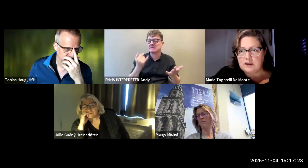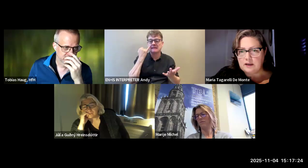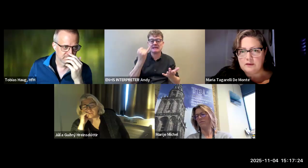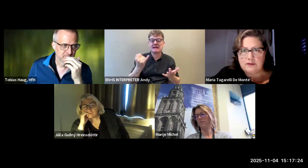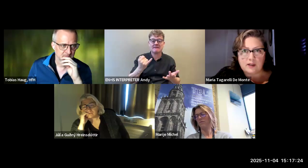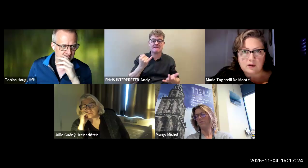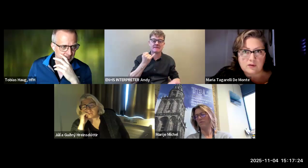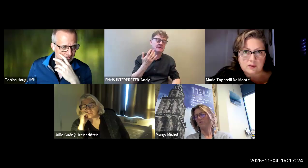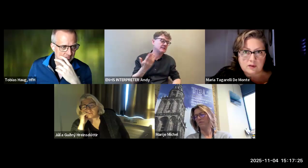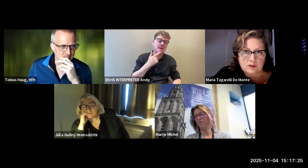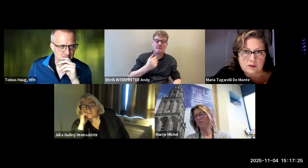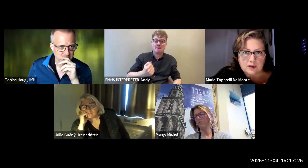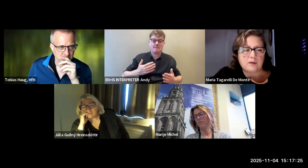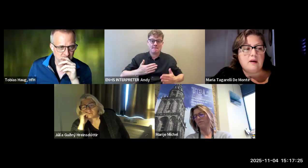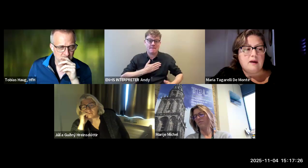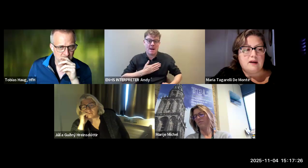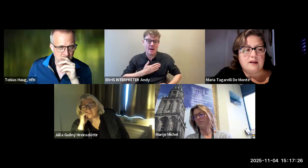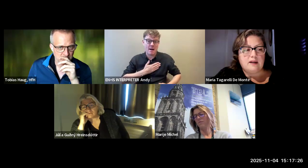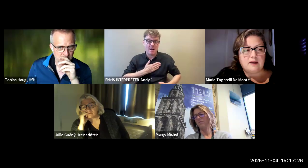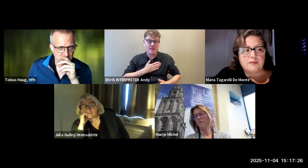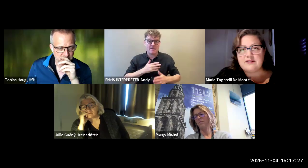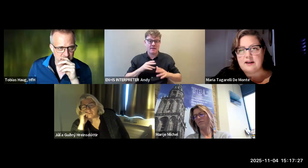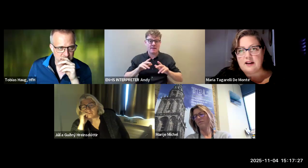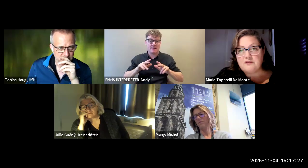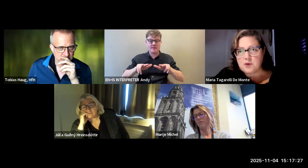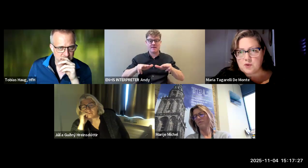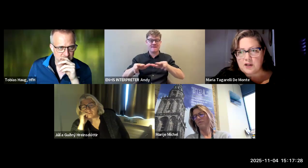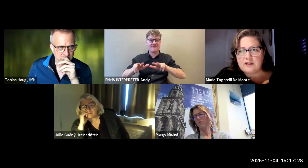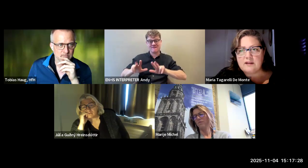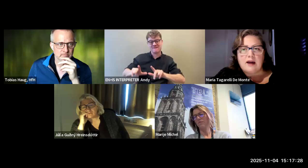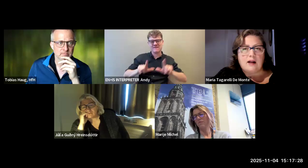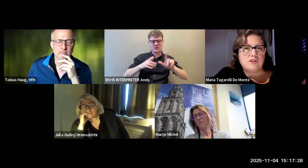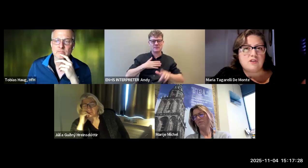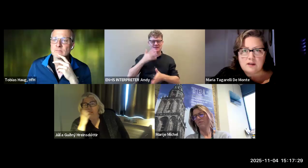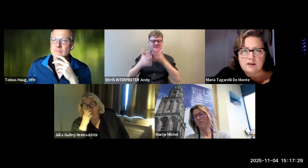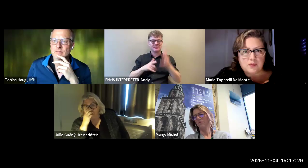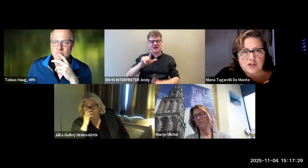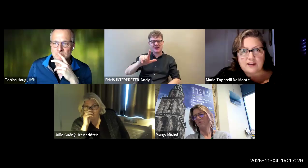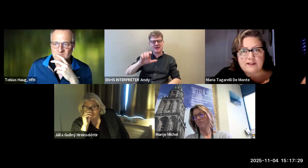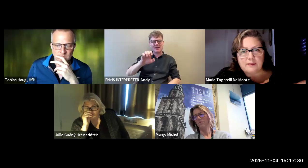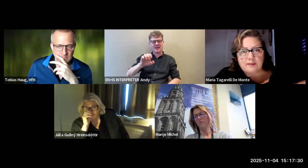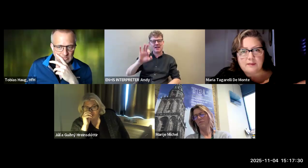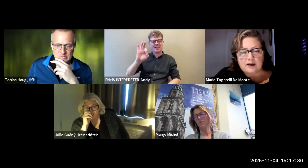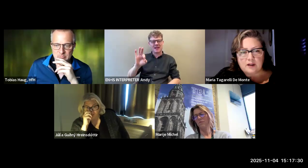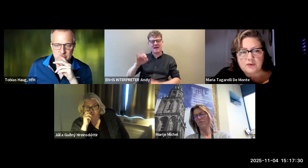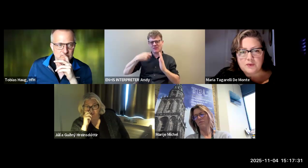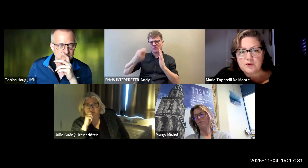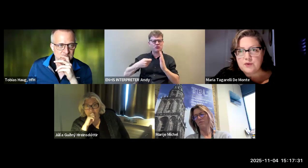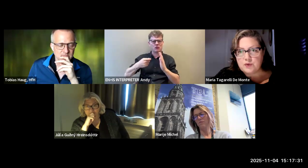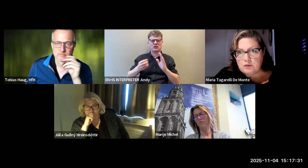my own videos, the ones from the Sign Left project, I'll just project